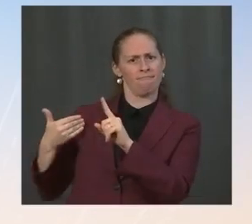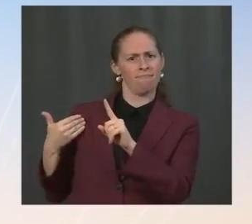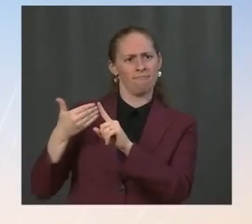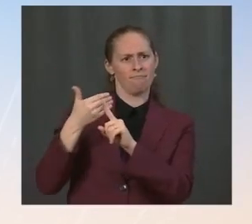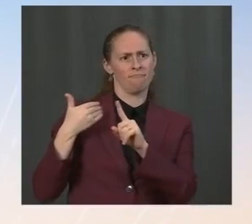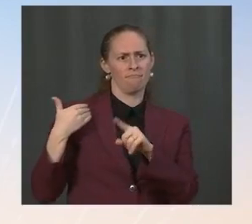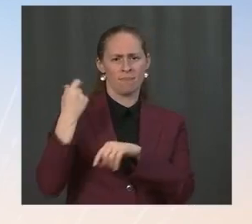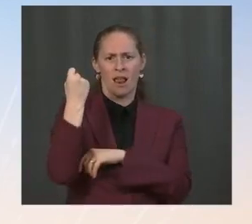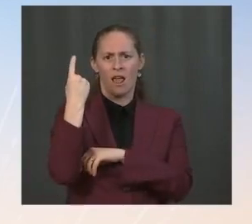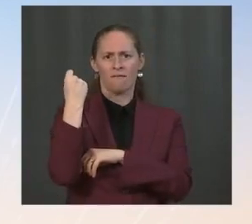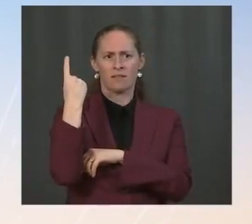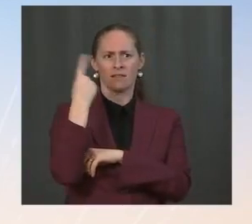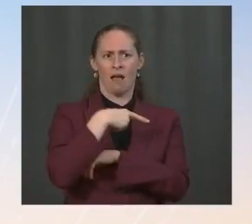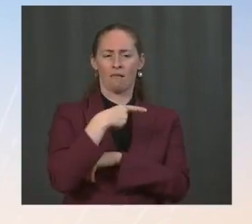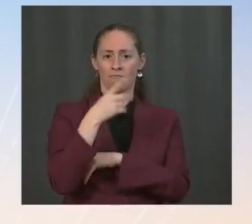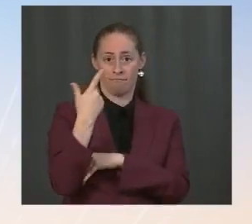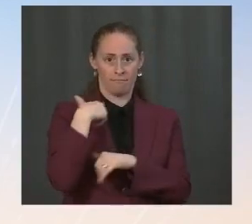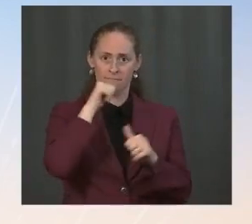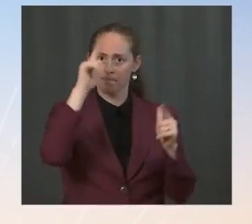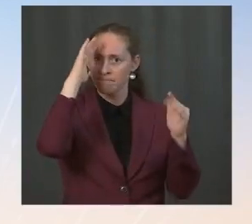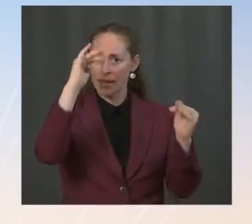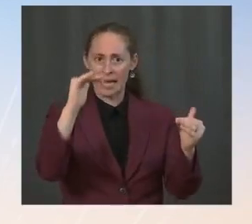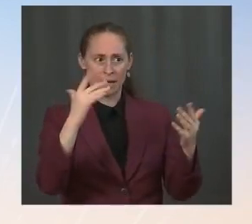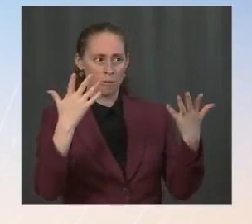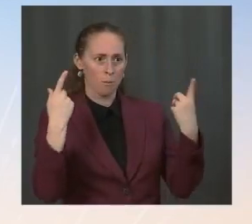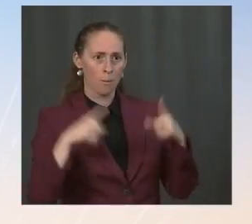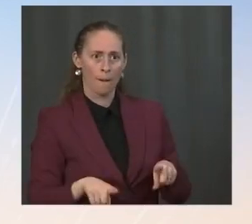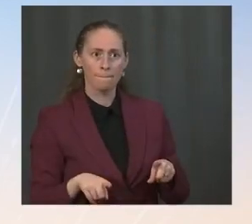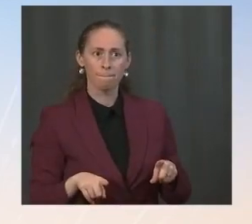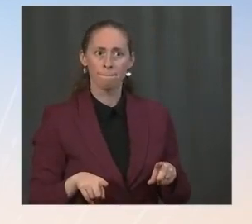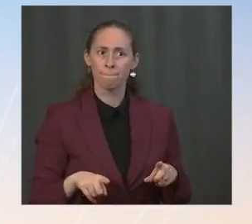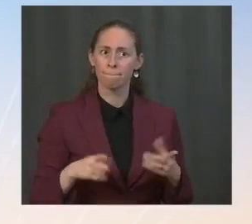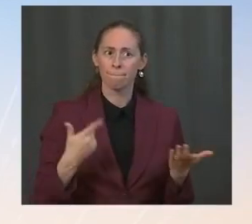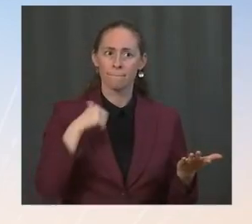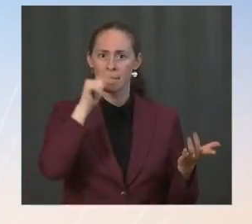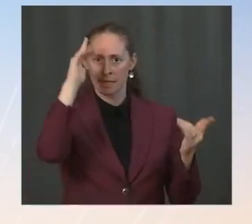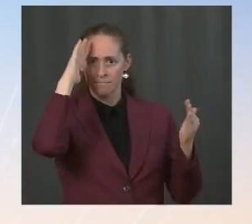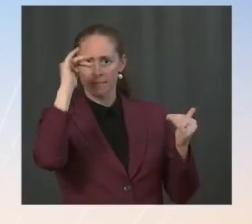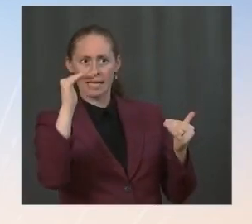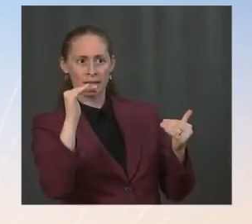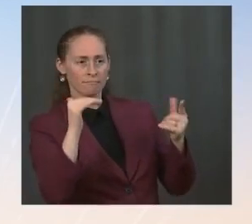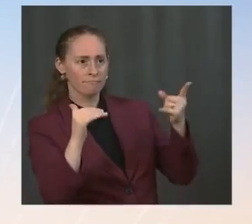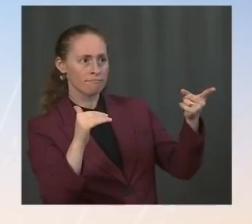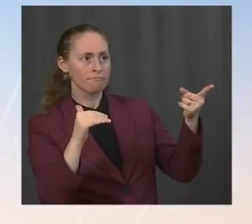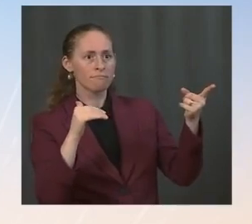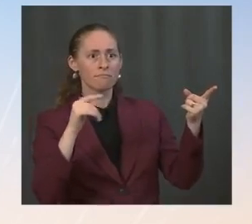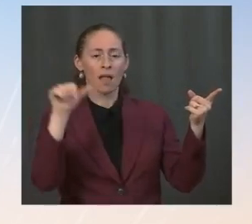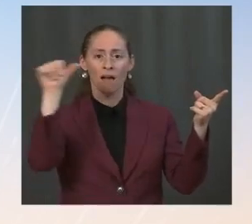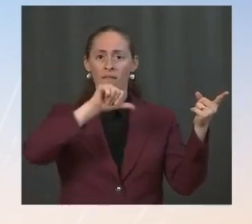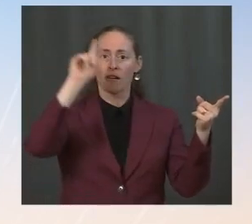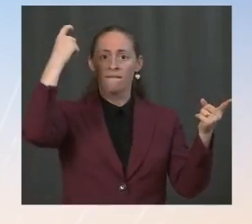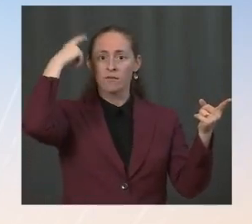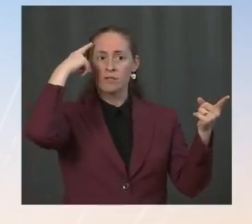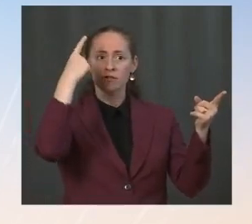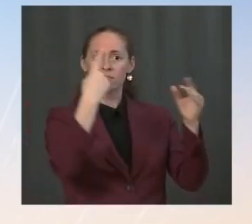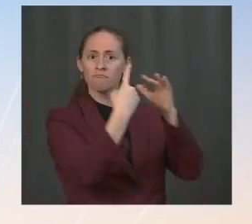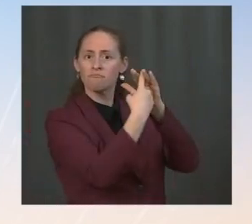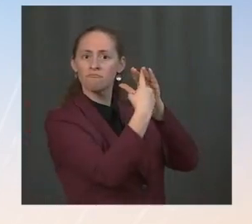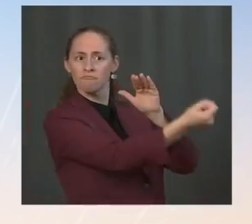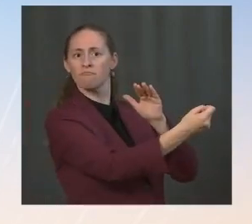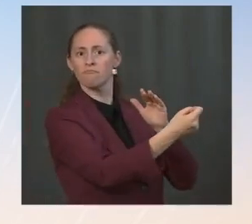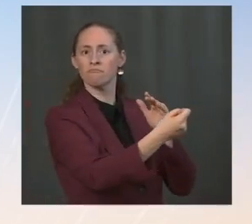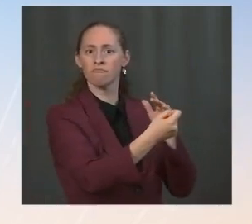anticipate that the leadership, the Afghan government would leave in the manner, or would topple in the